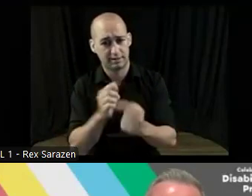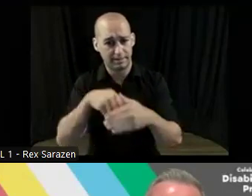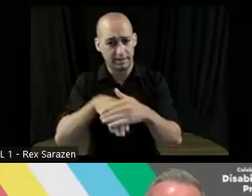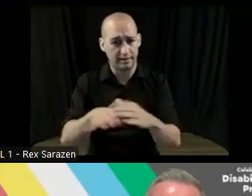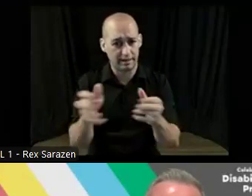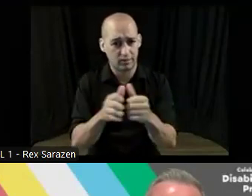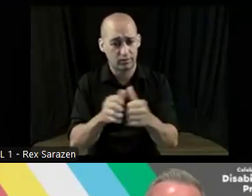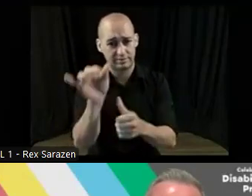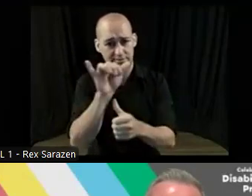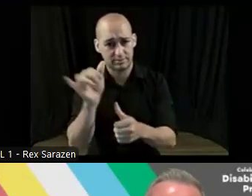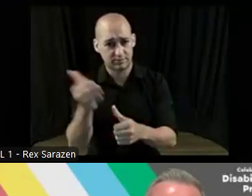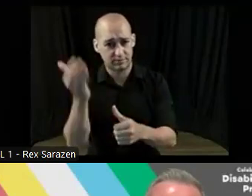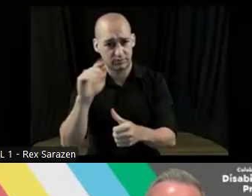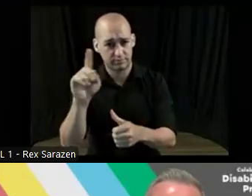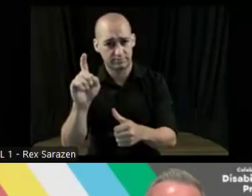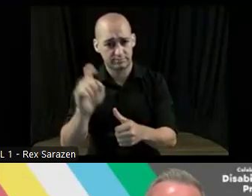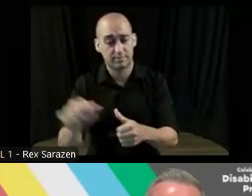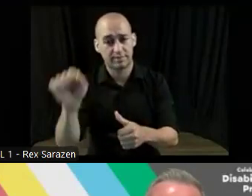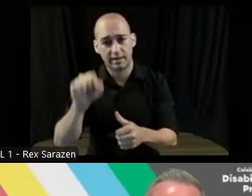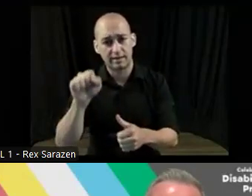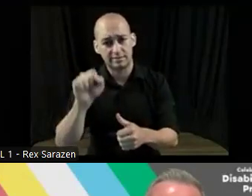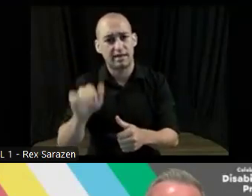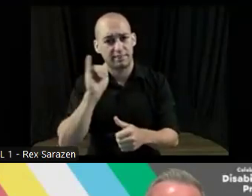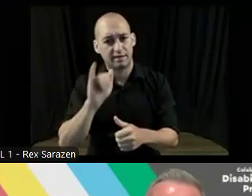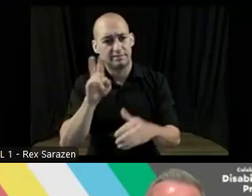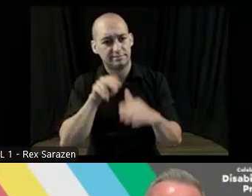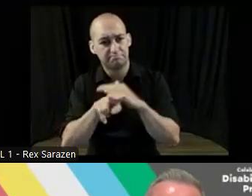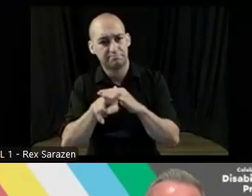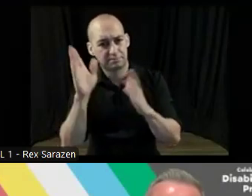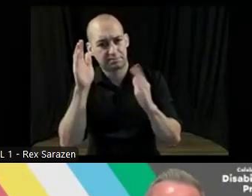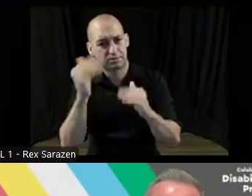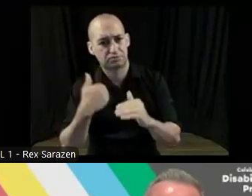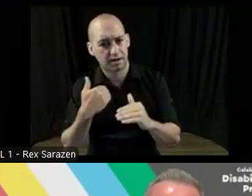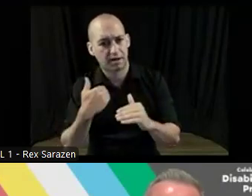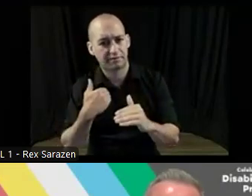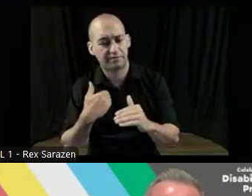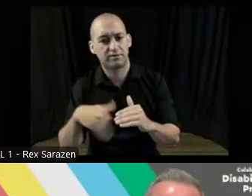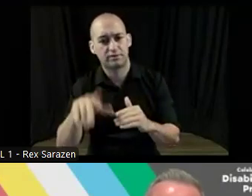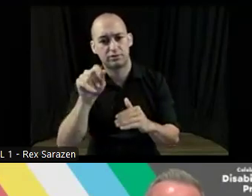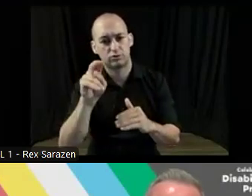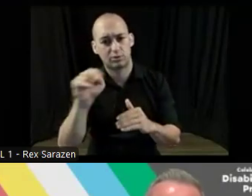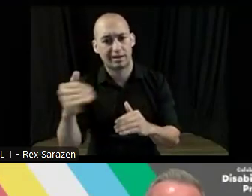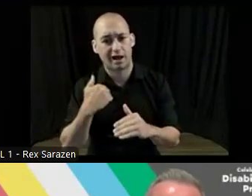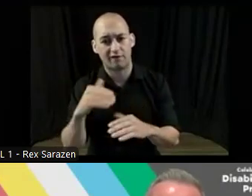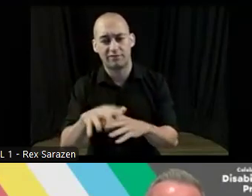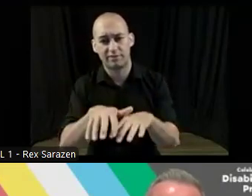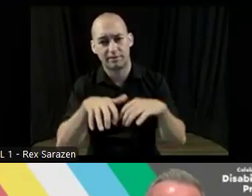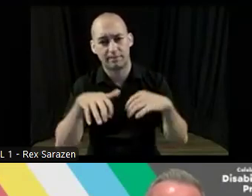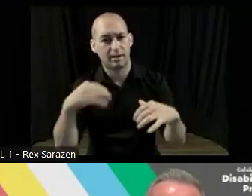past? Yeah, that's kind of the vision that we have right now, Tony, is having the committee